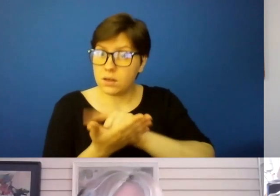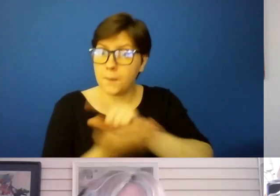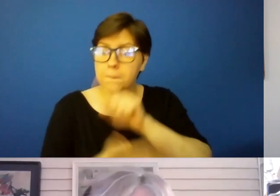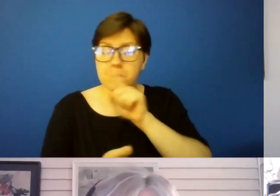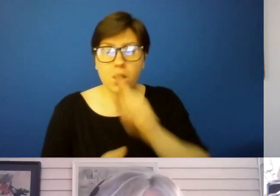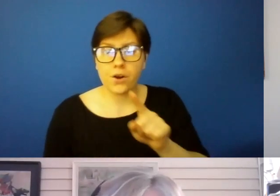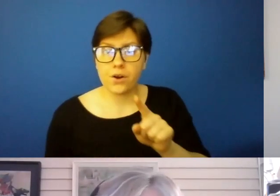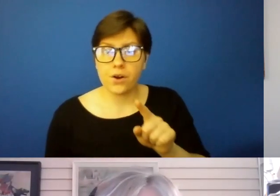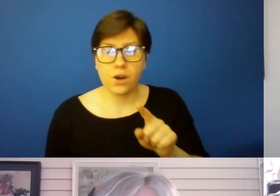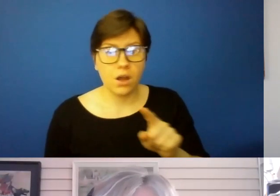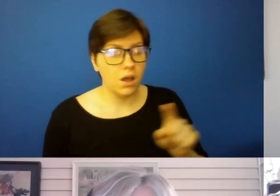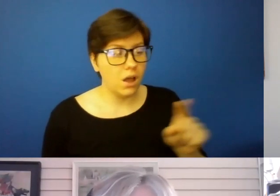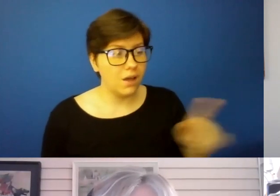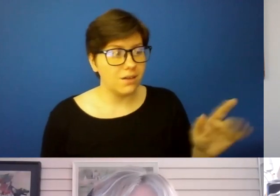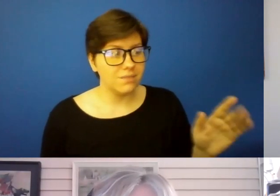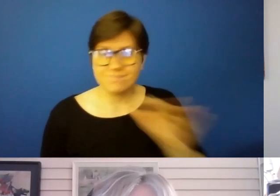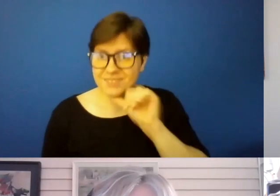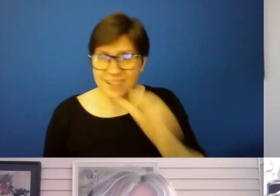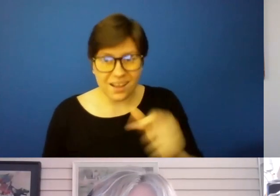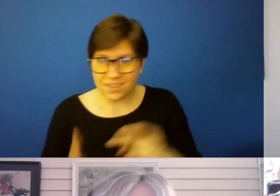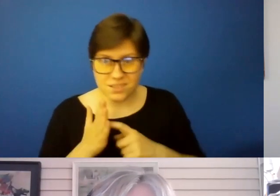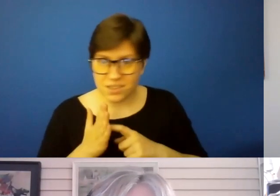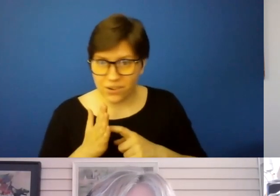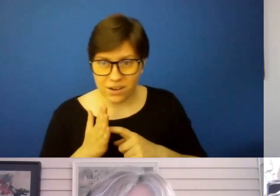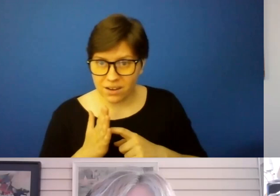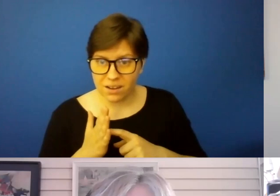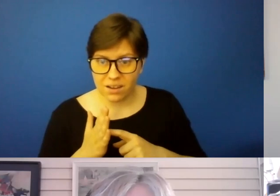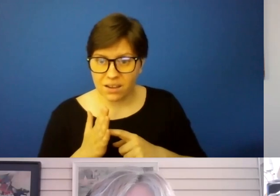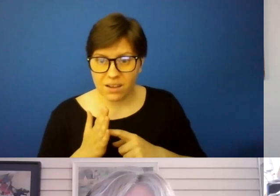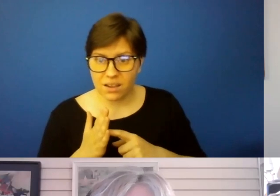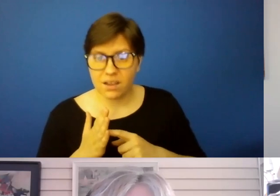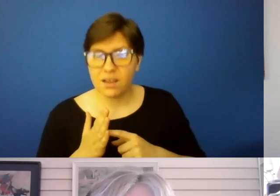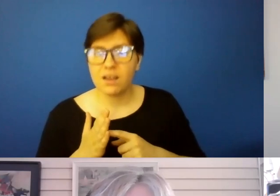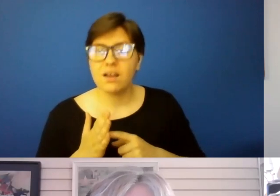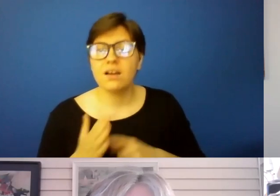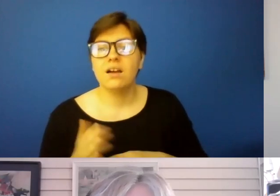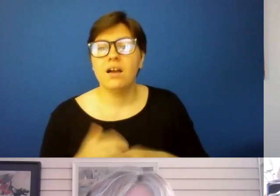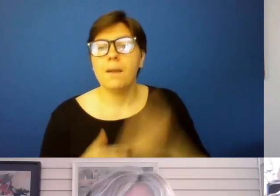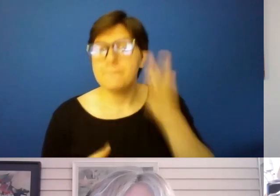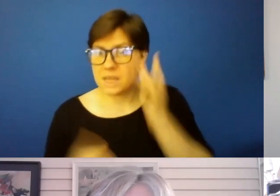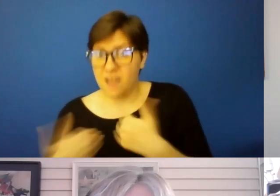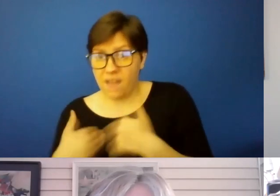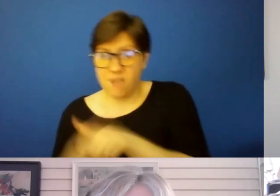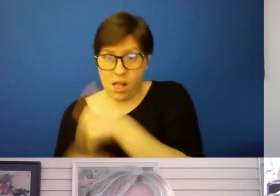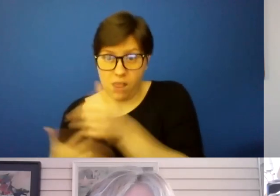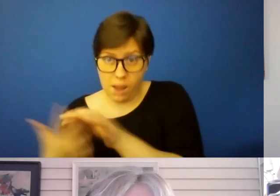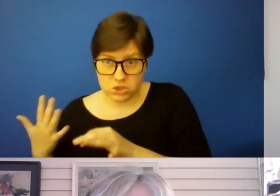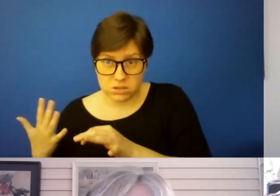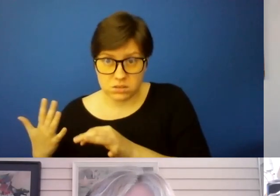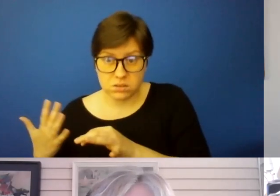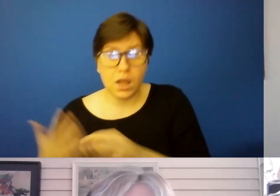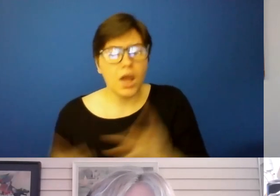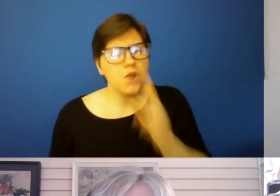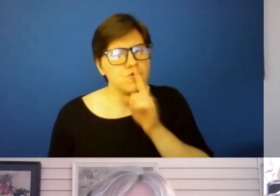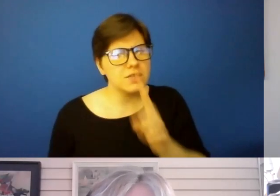not necessary because of VSIP, and they are very